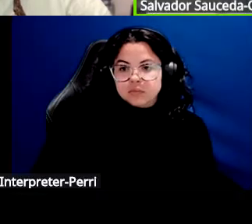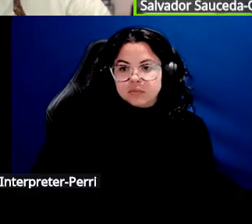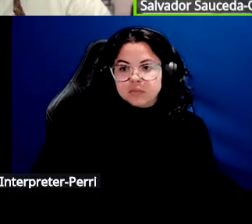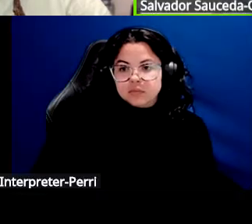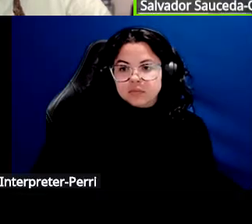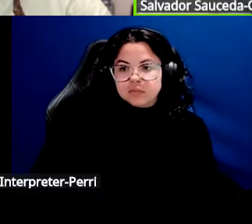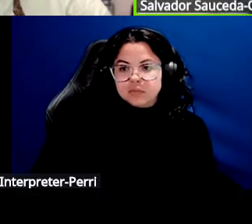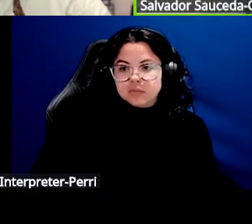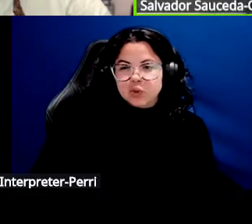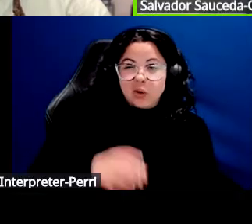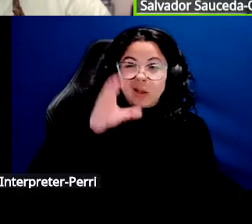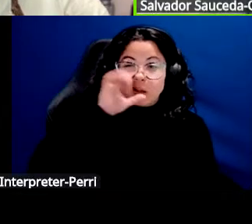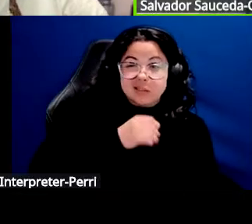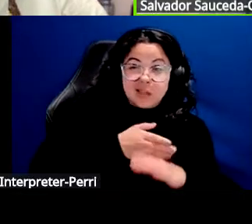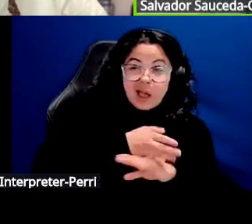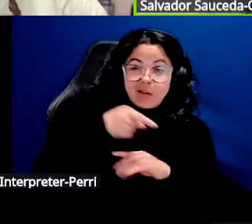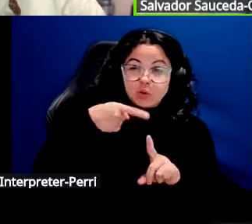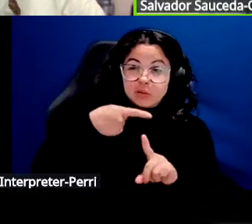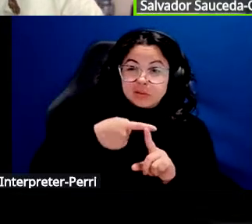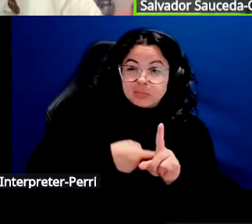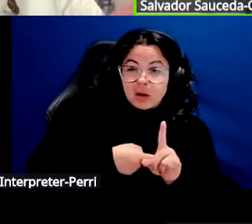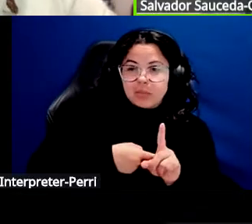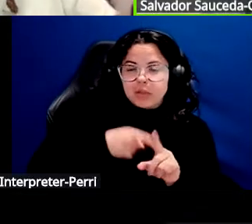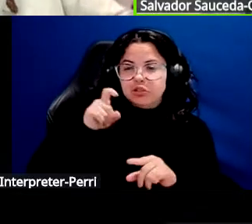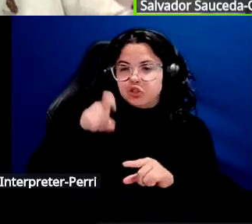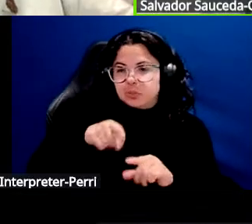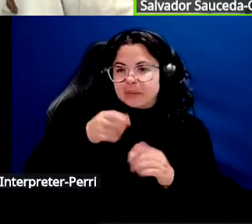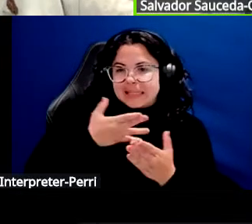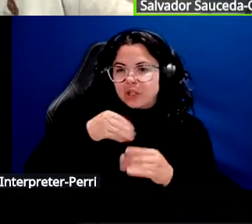So I guess after this month, they should be here in the community room.